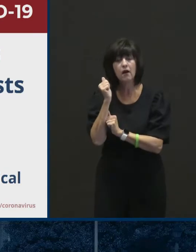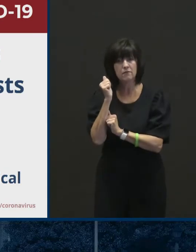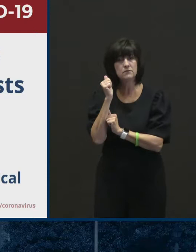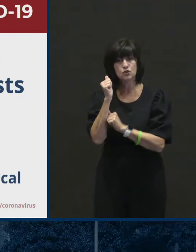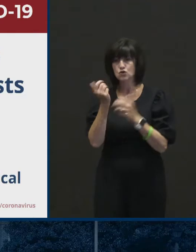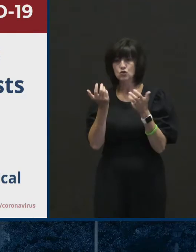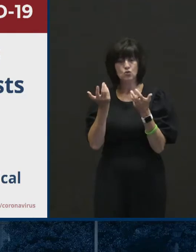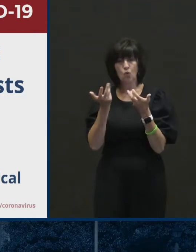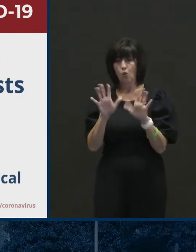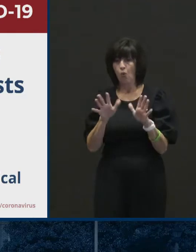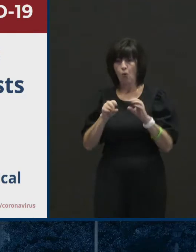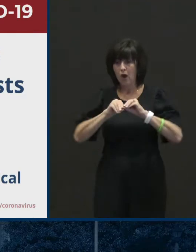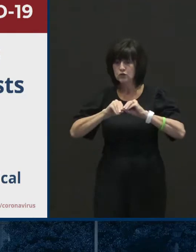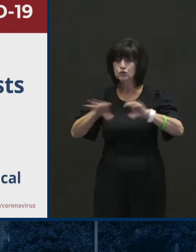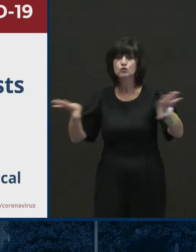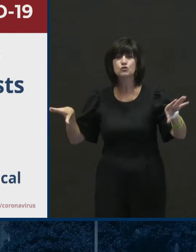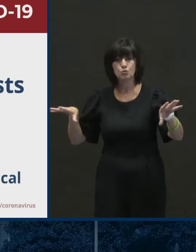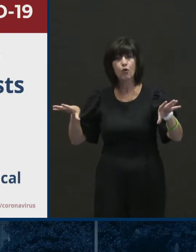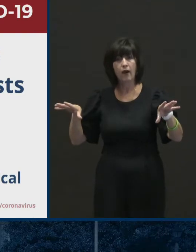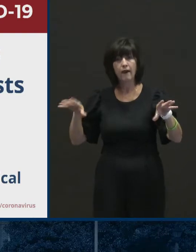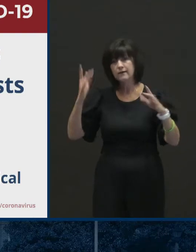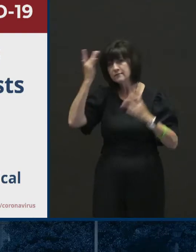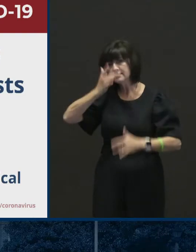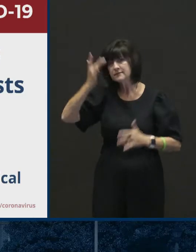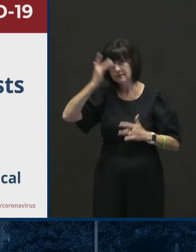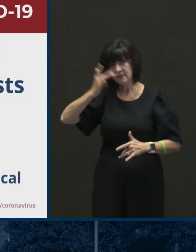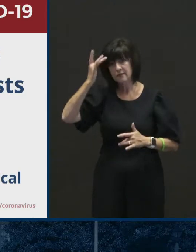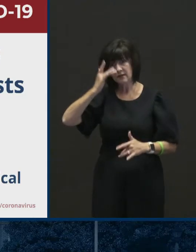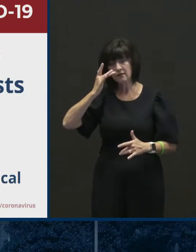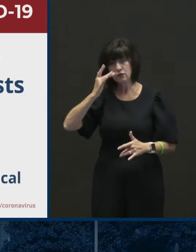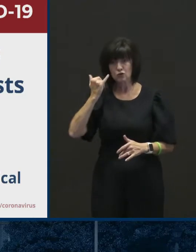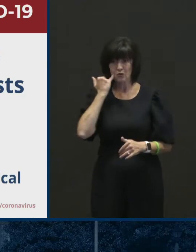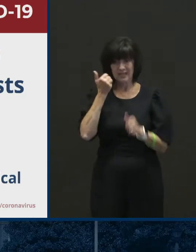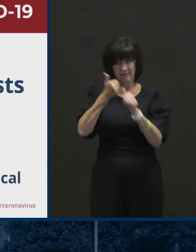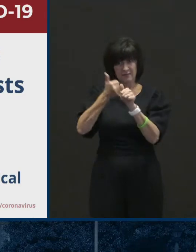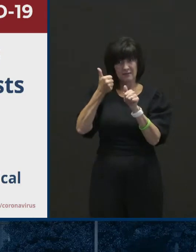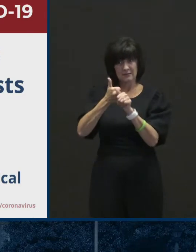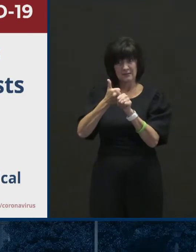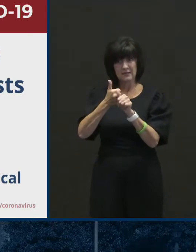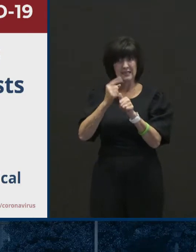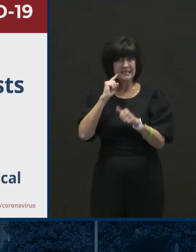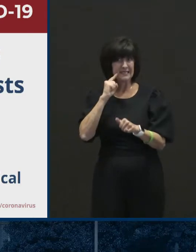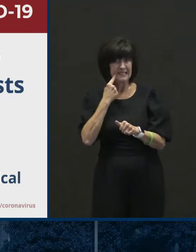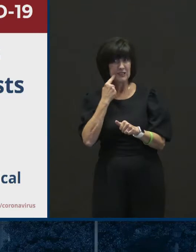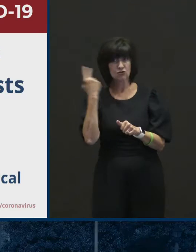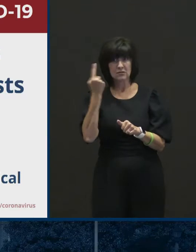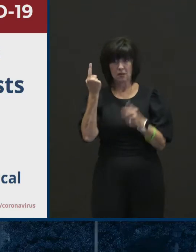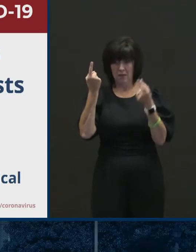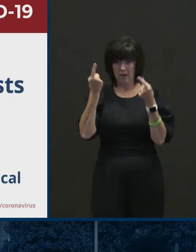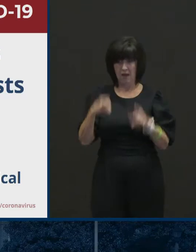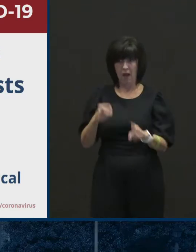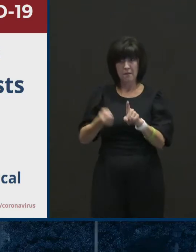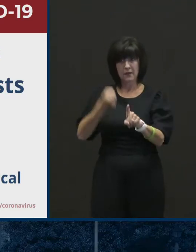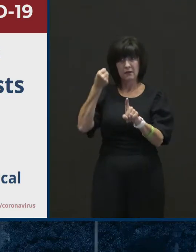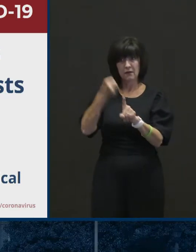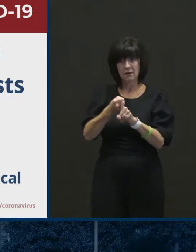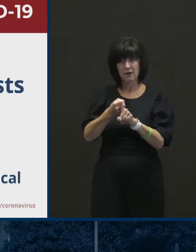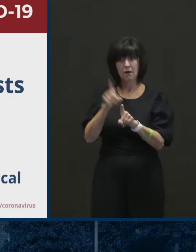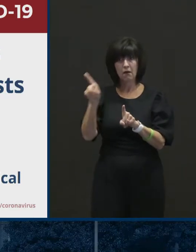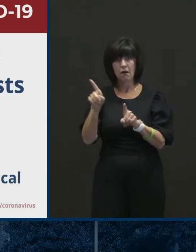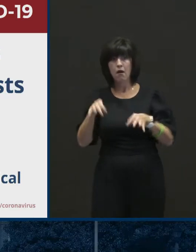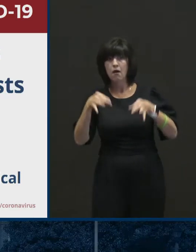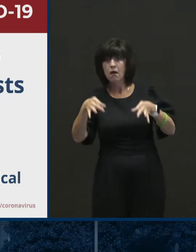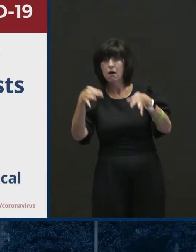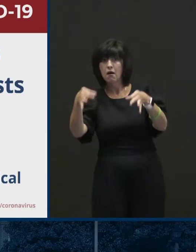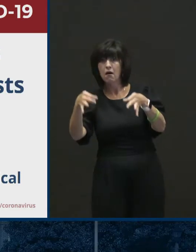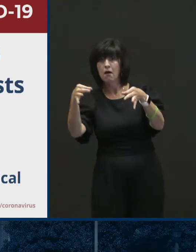the spread of the virus. But so if you've got a serious condition or ailment that you're just putting it off, make sure